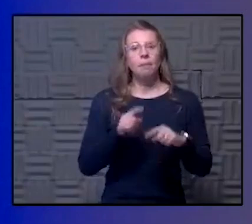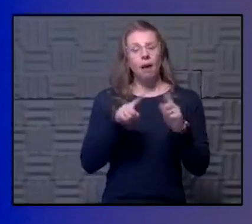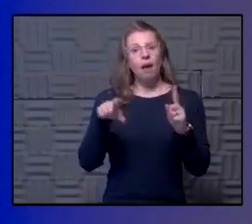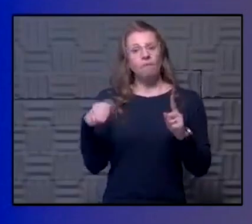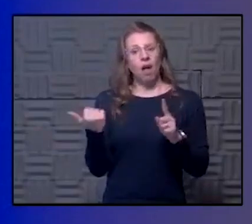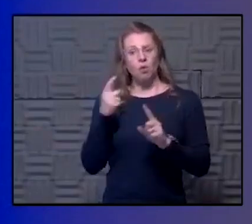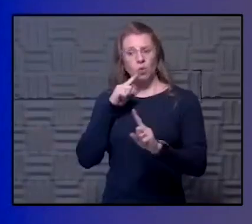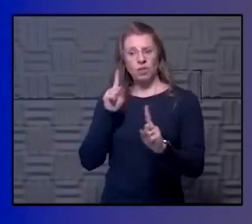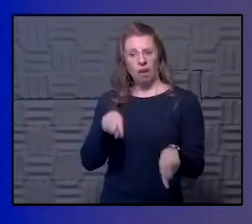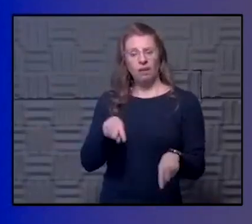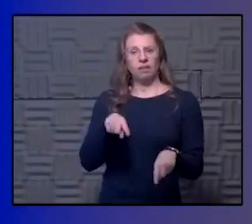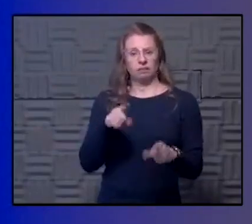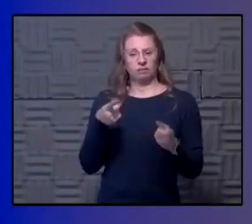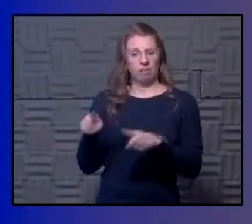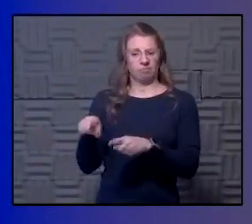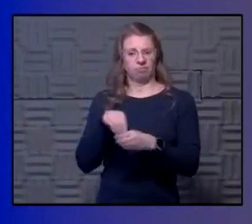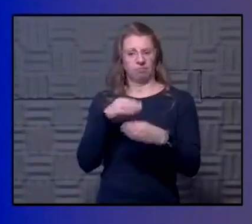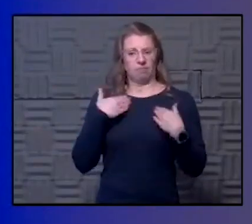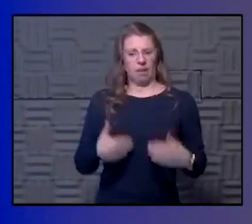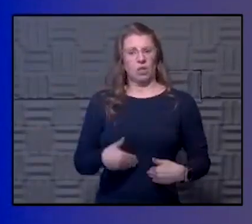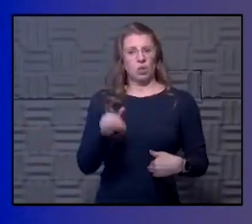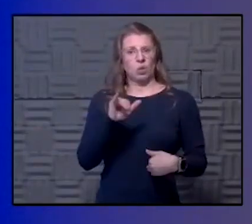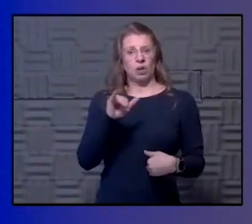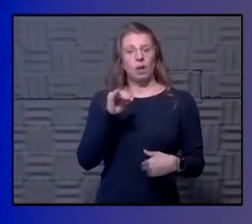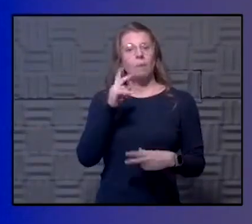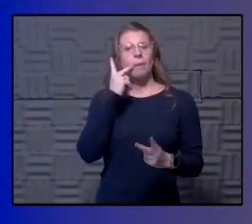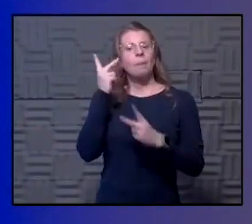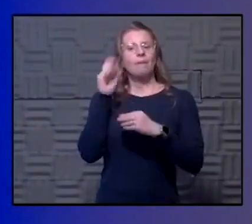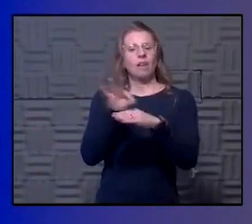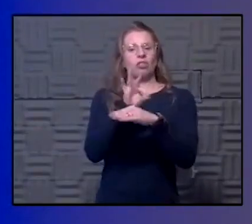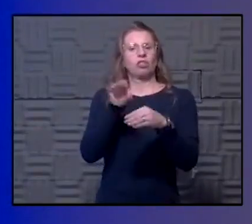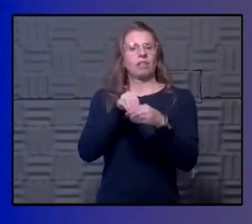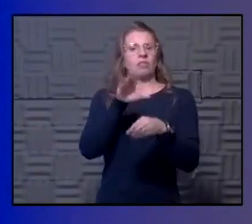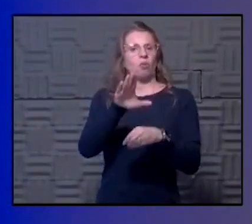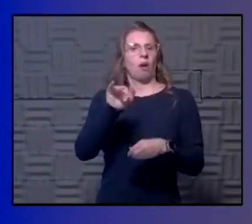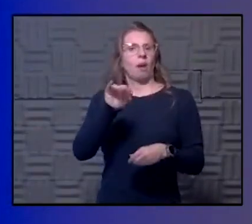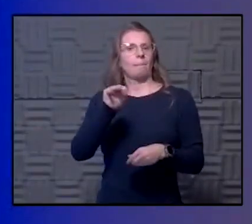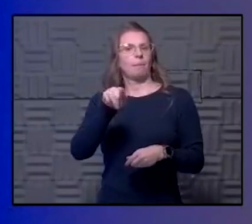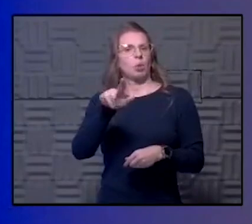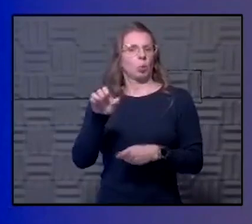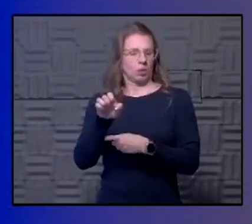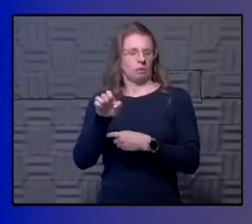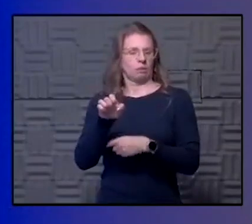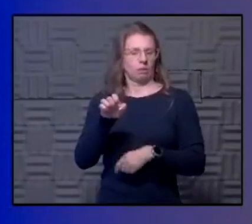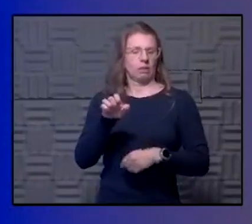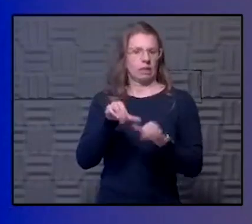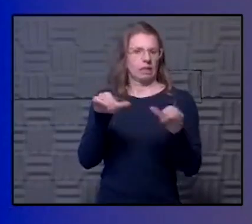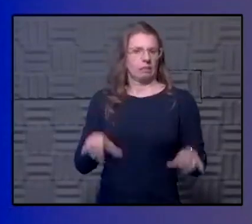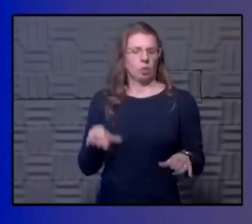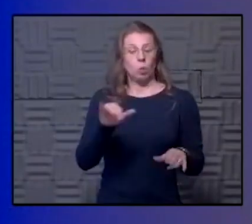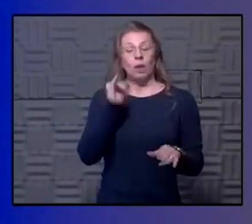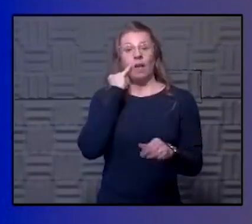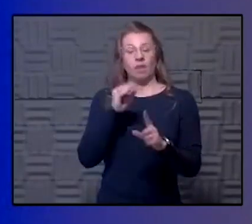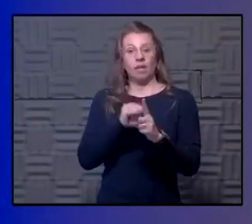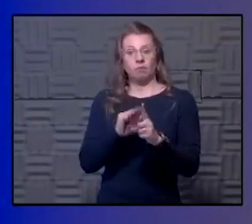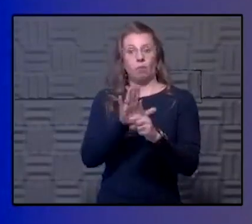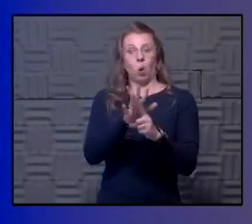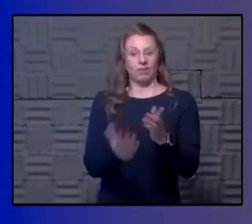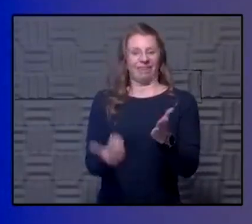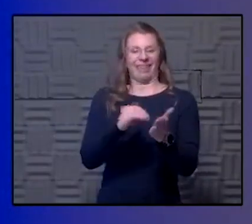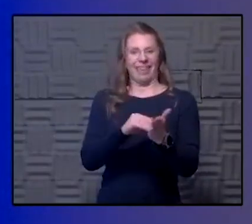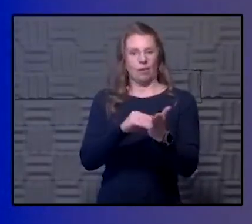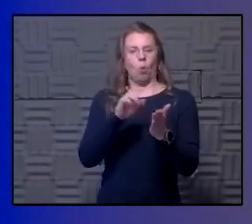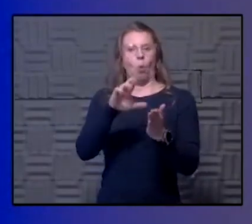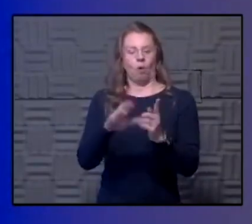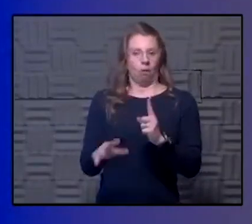other responses as well. And we know that you have memory function in your immune system. So if you are re-exposed to that virus or